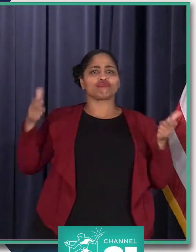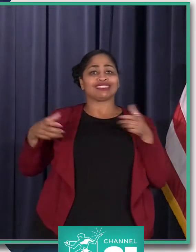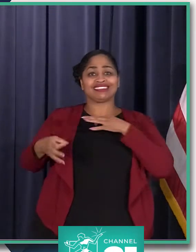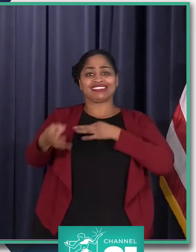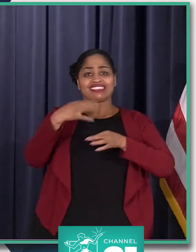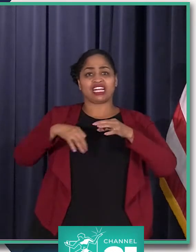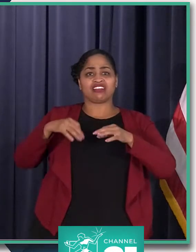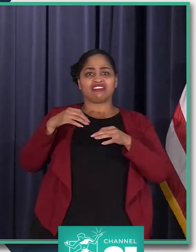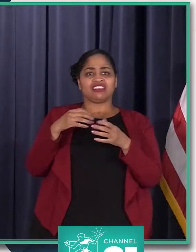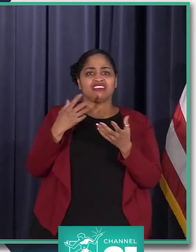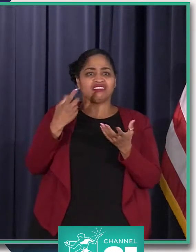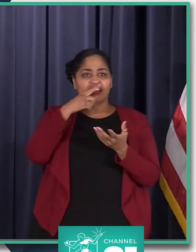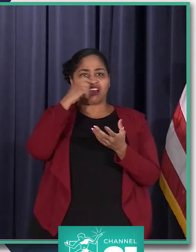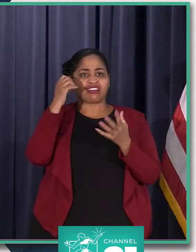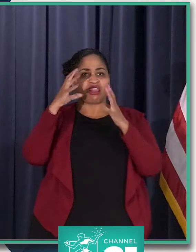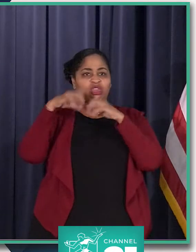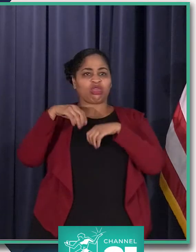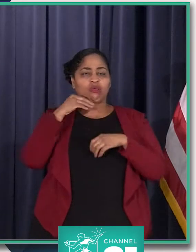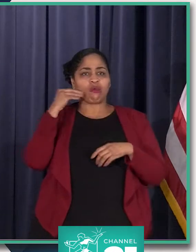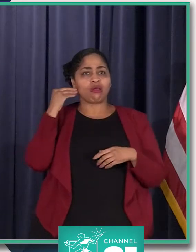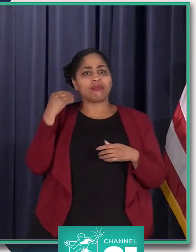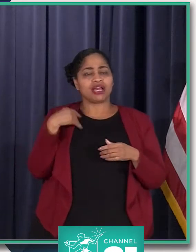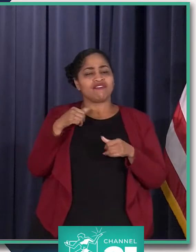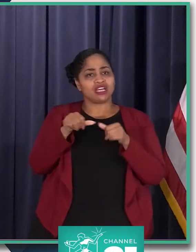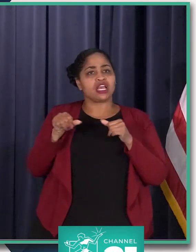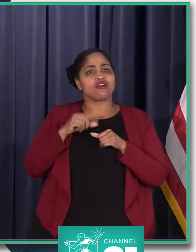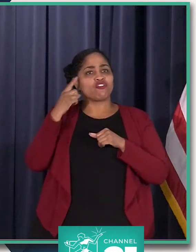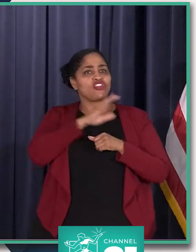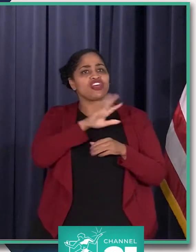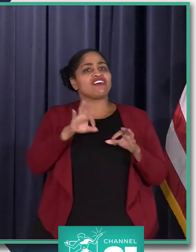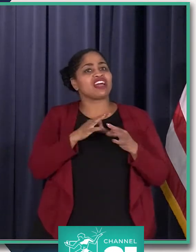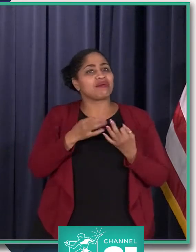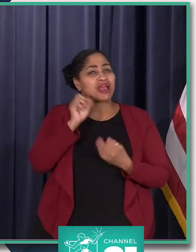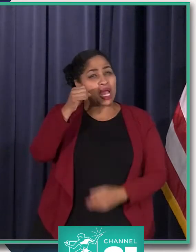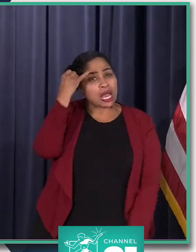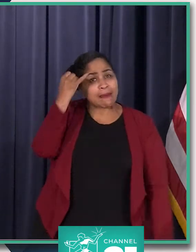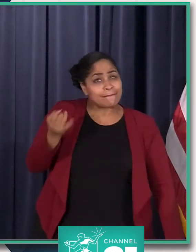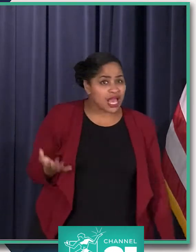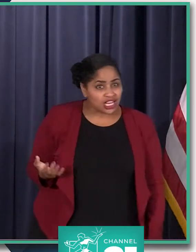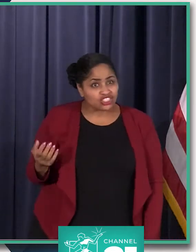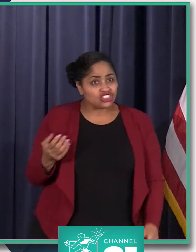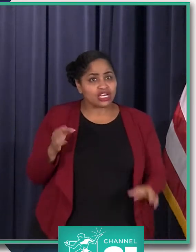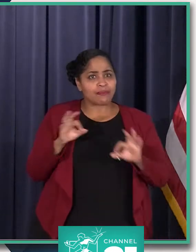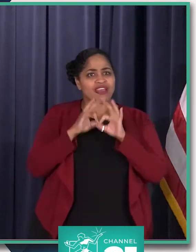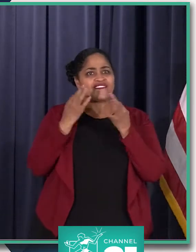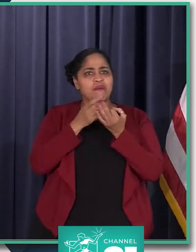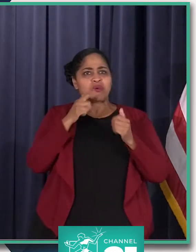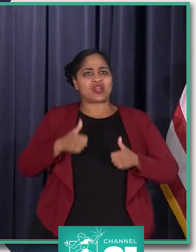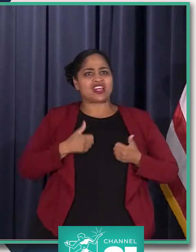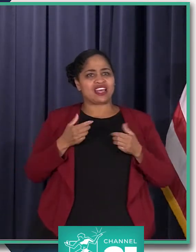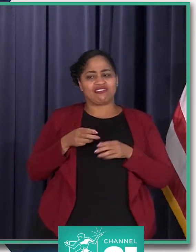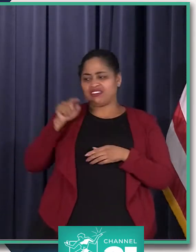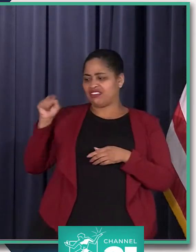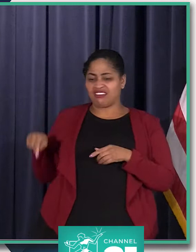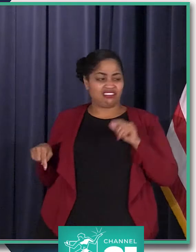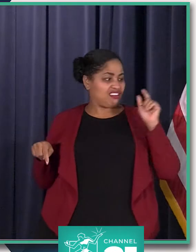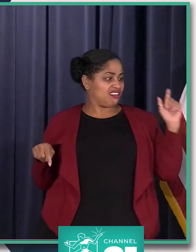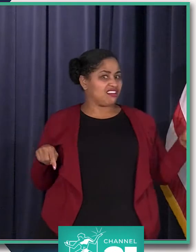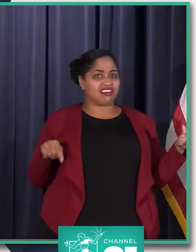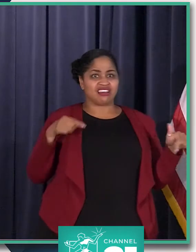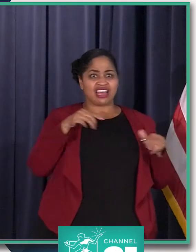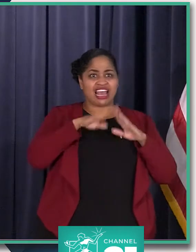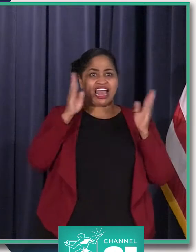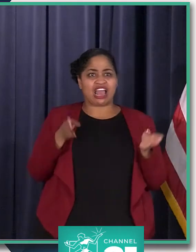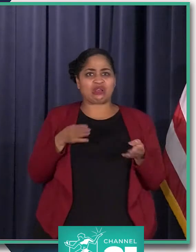eyesore, they have an area for their family. Can you imagine being the families who lived on both sides of this house on